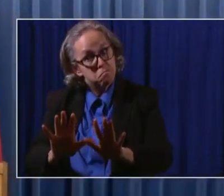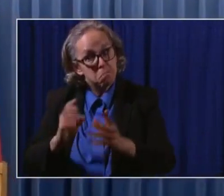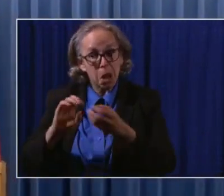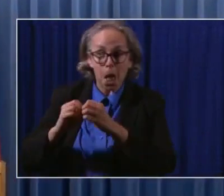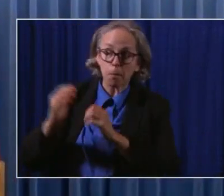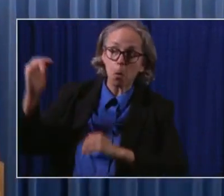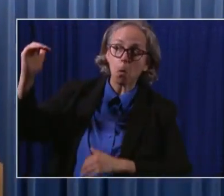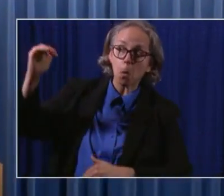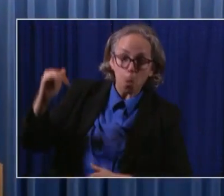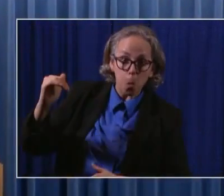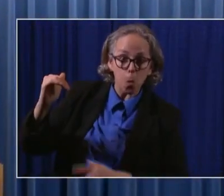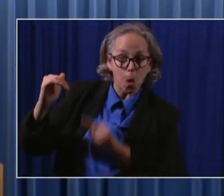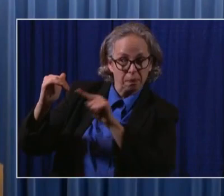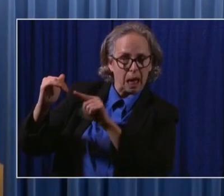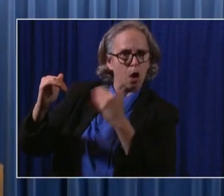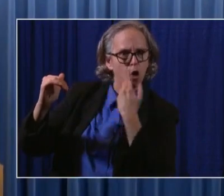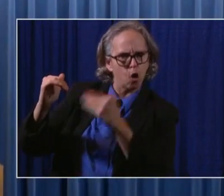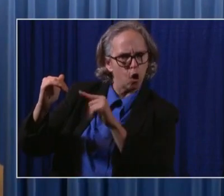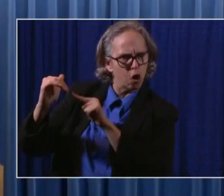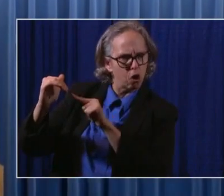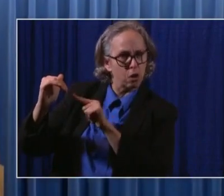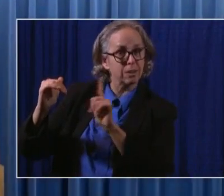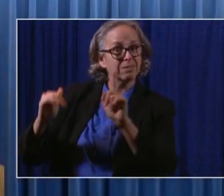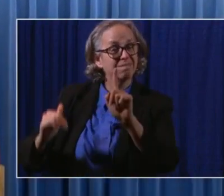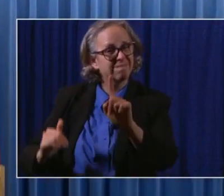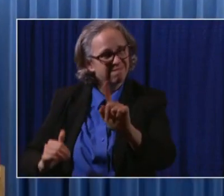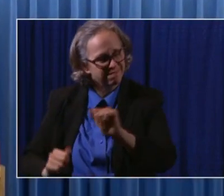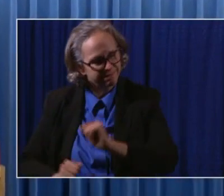down. Let me just talk for a moment